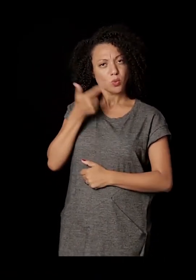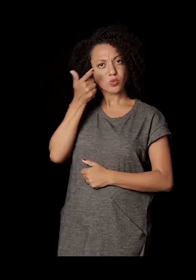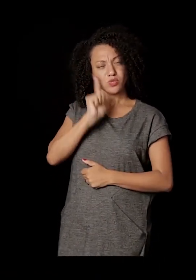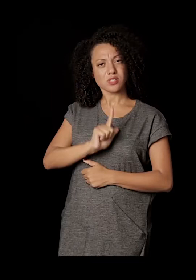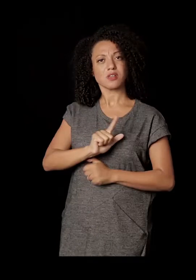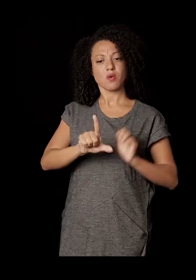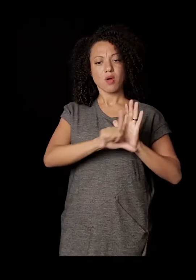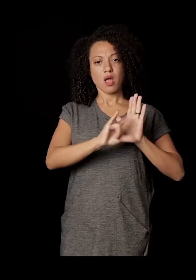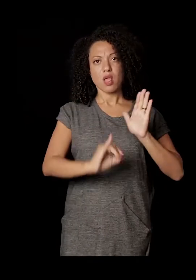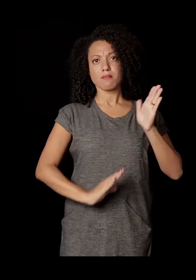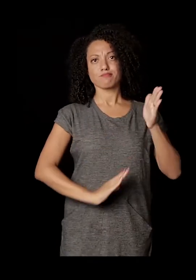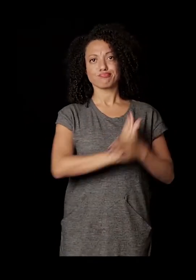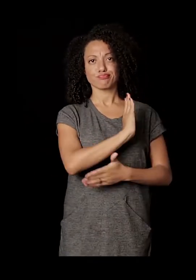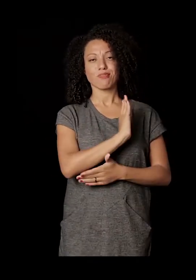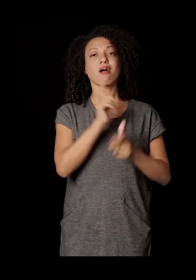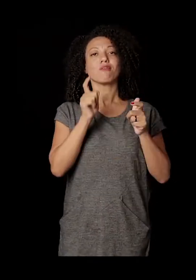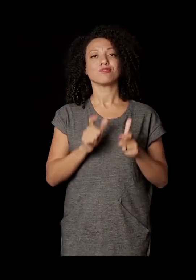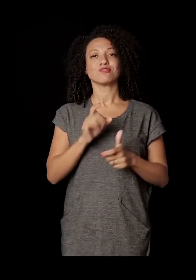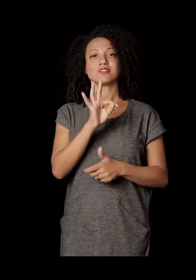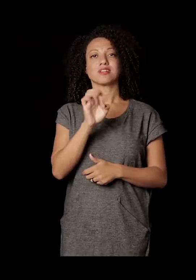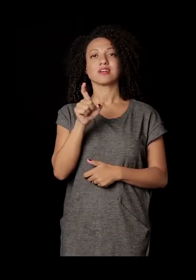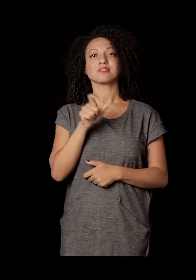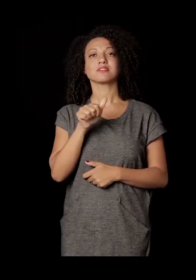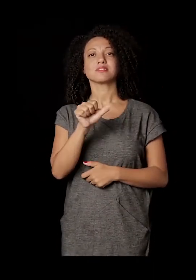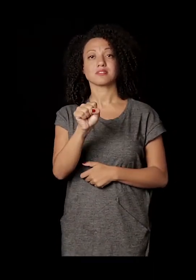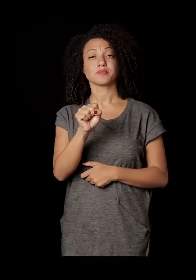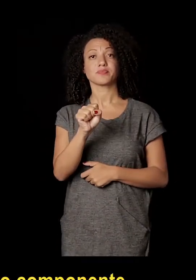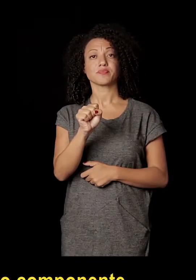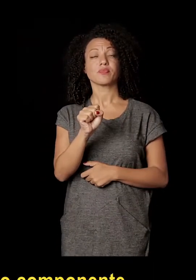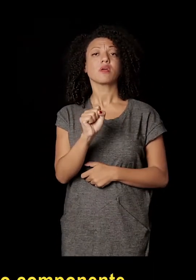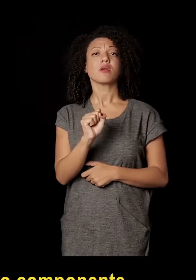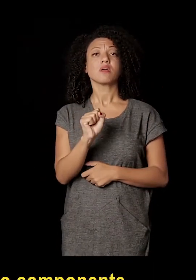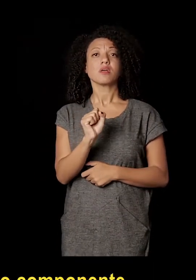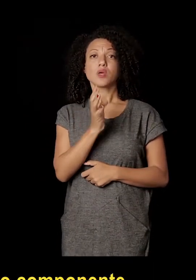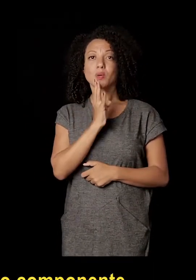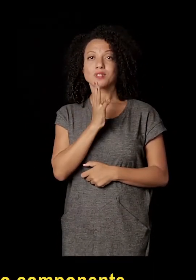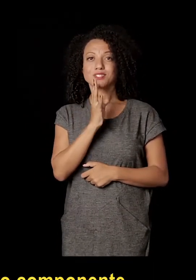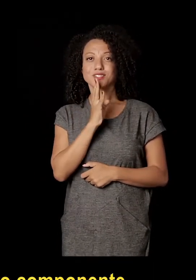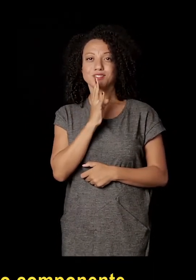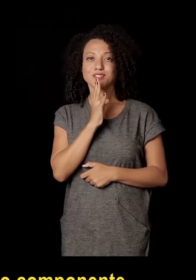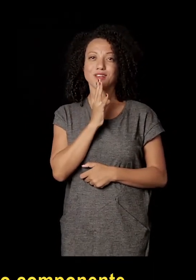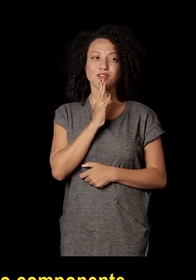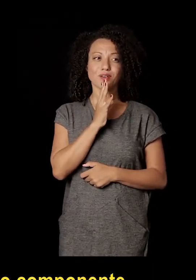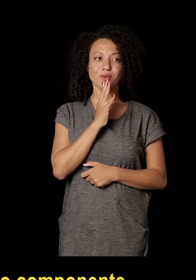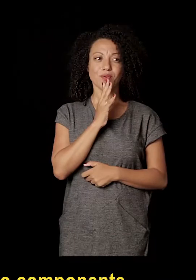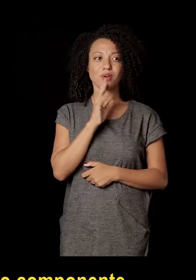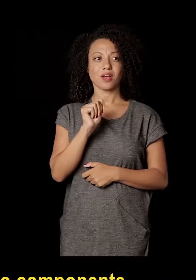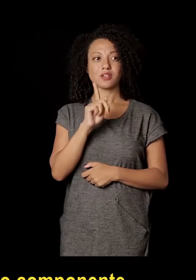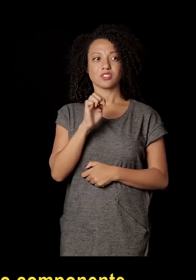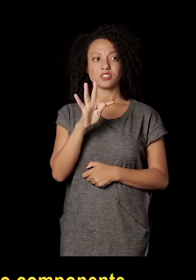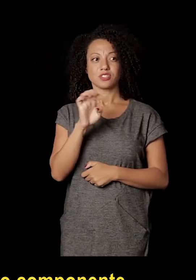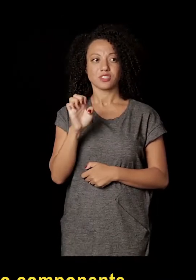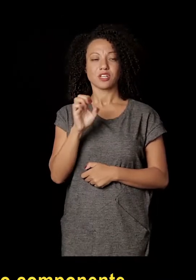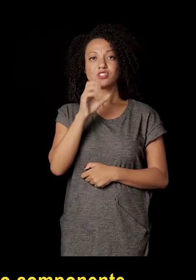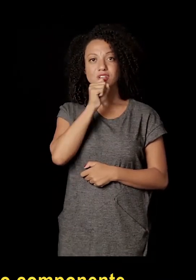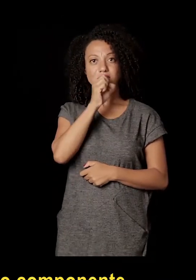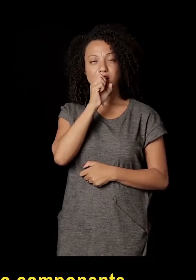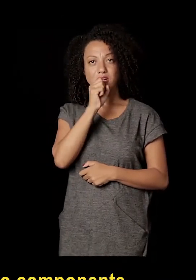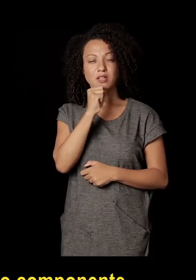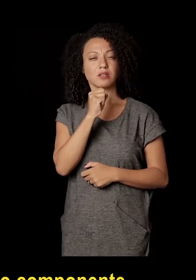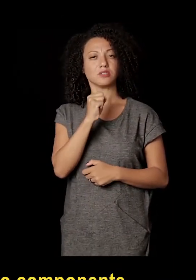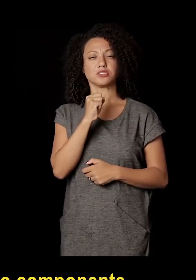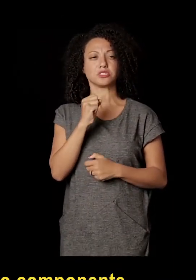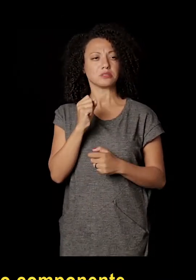able first to get state legislation in Texas passed to recognize Agent Orange as, you know, as